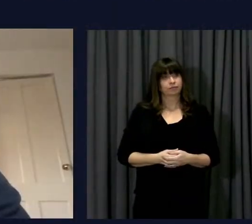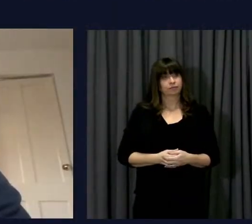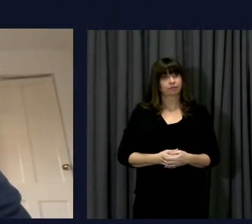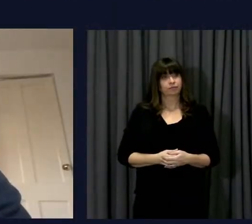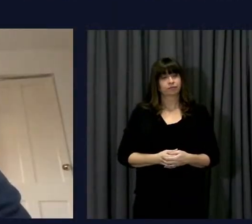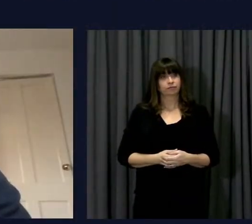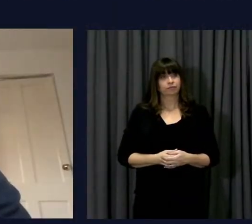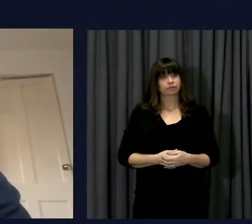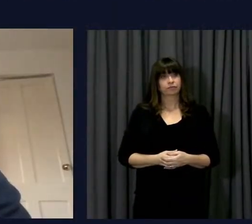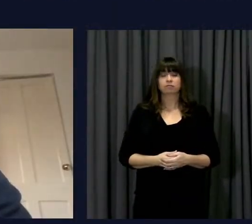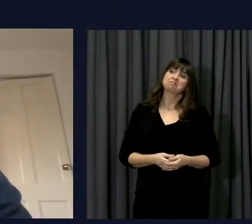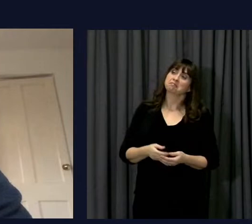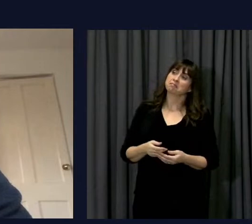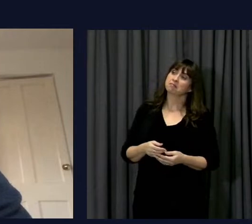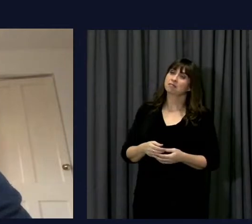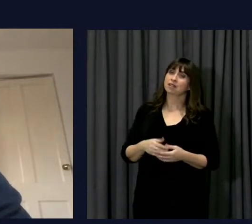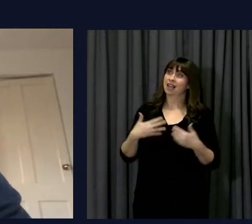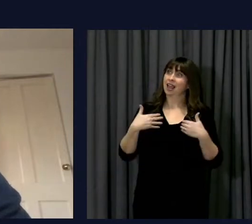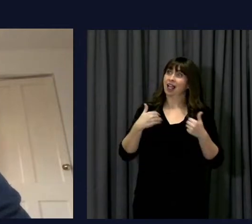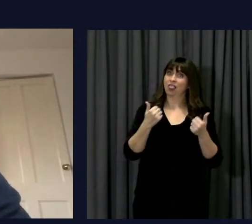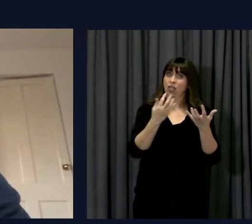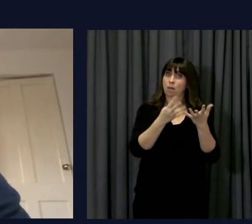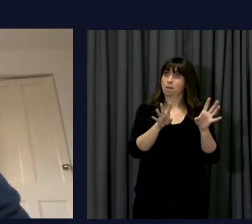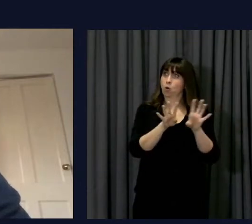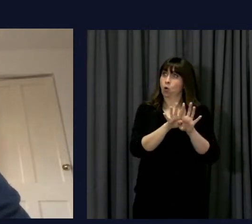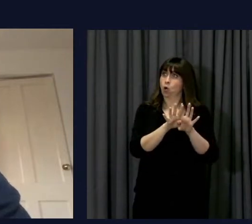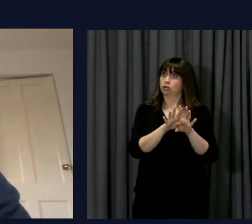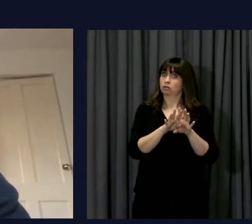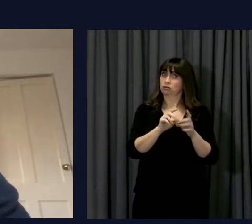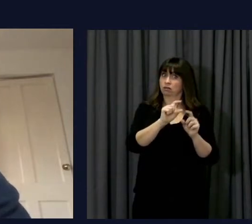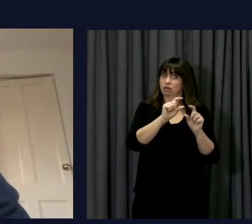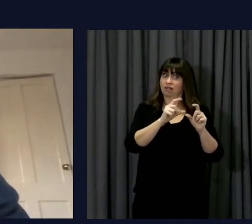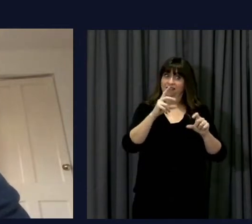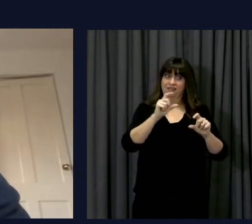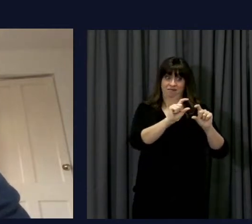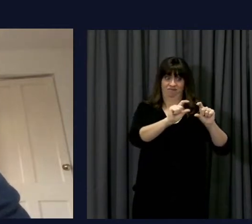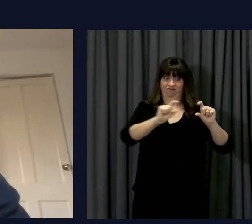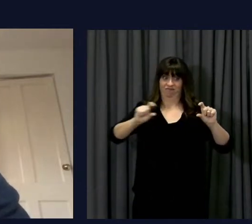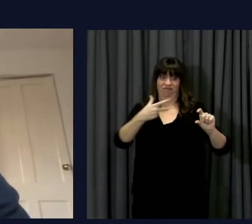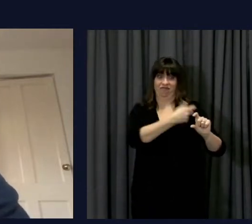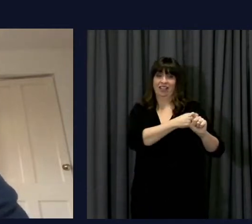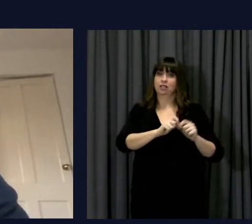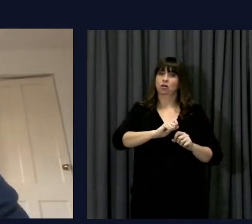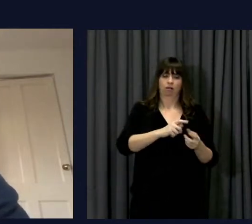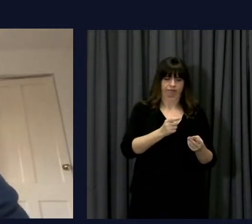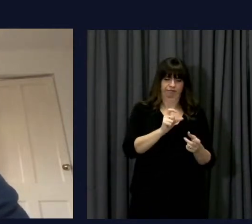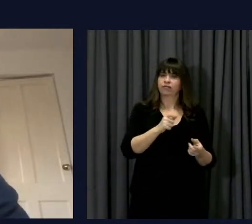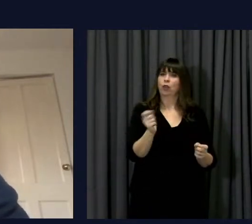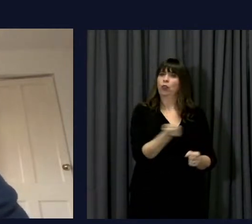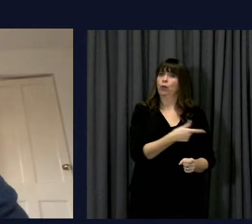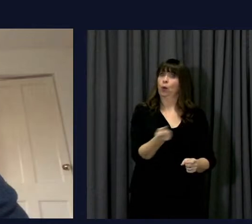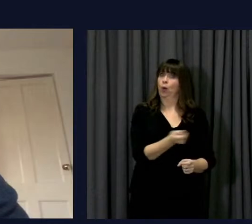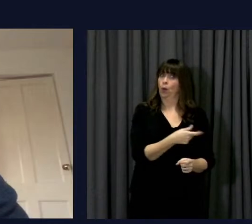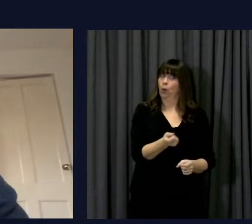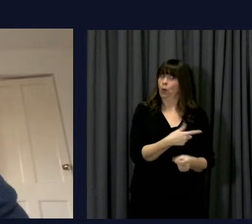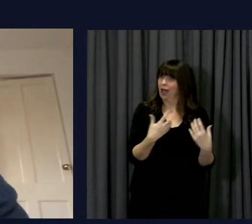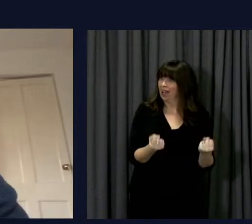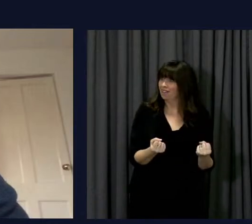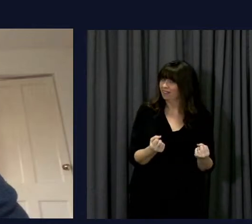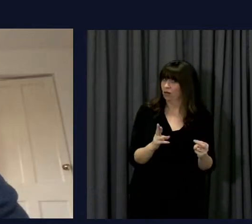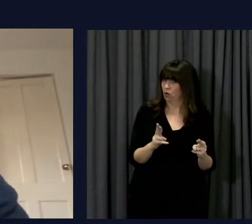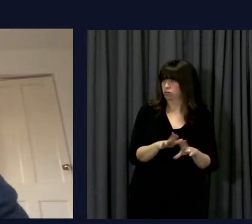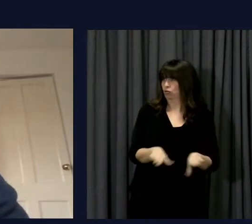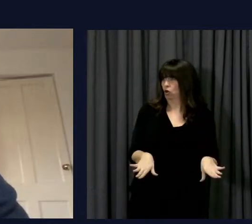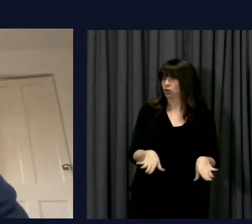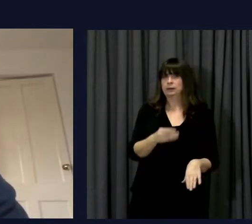absolutely guarantee that no health board in Wales is throwing vaccine away rather than finding people to make use of leftover doses